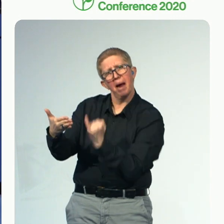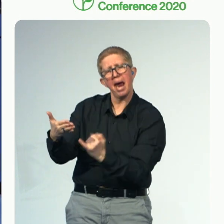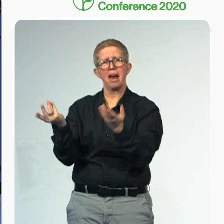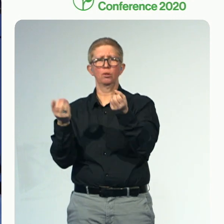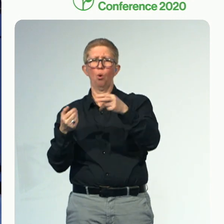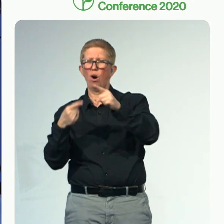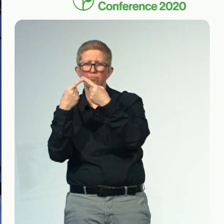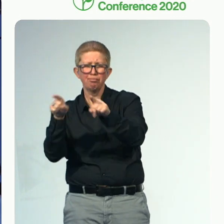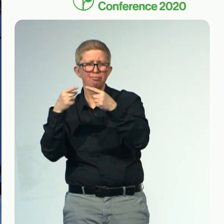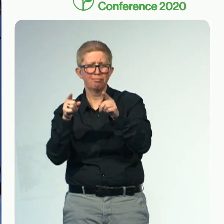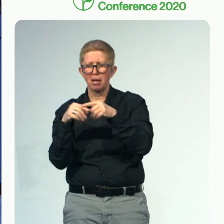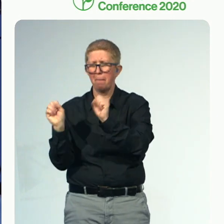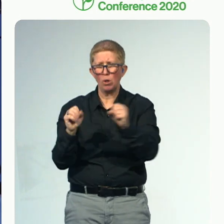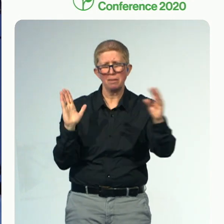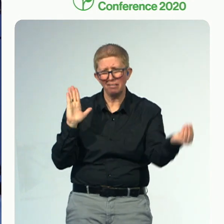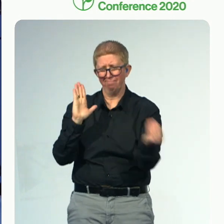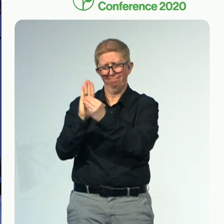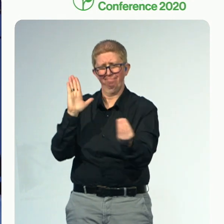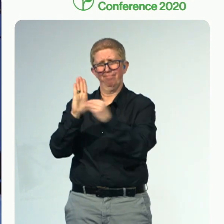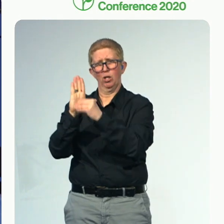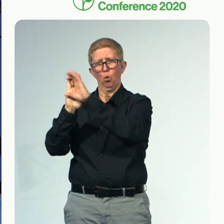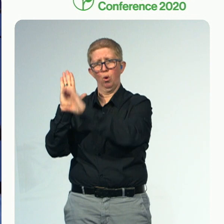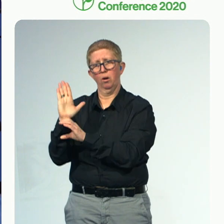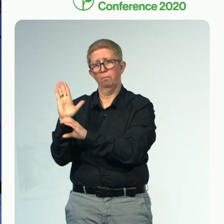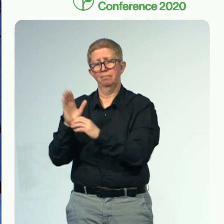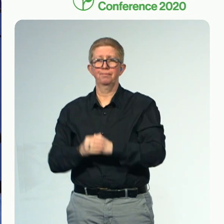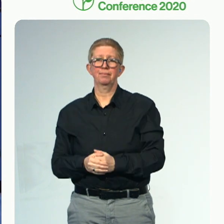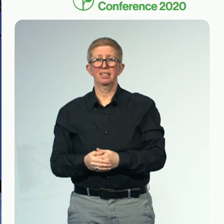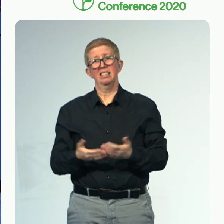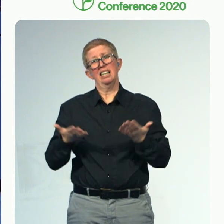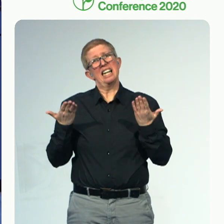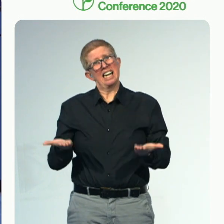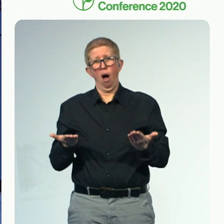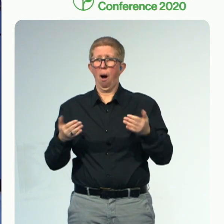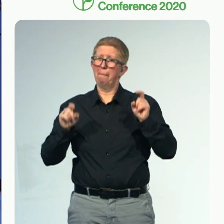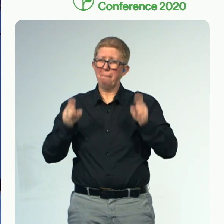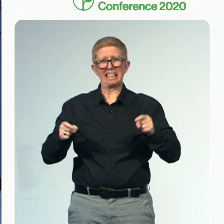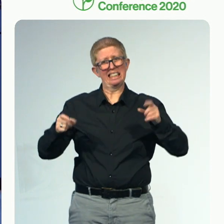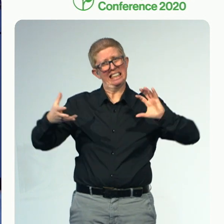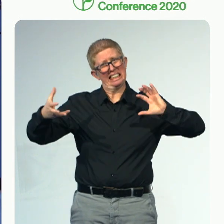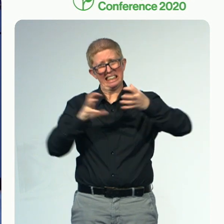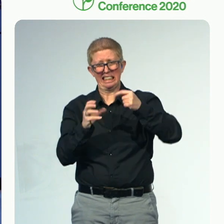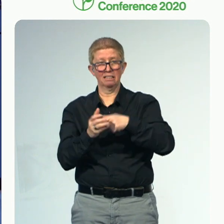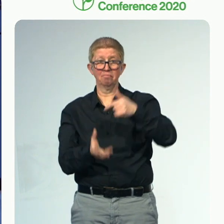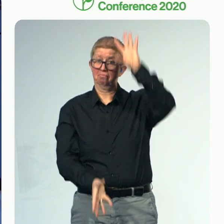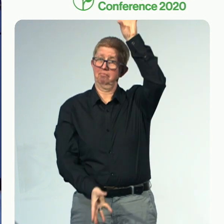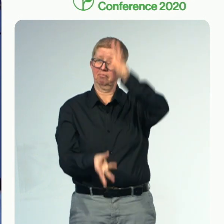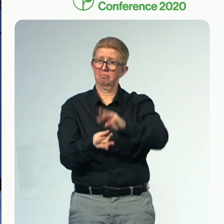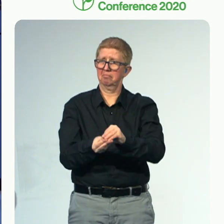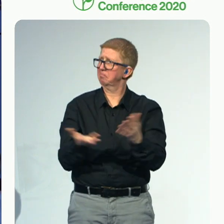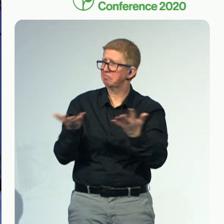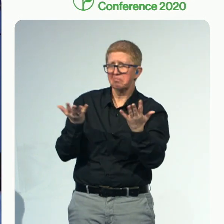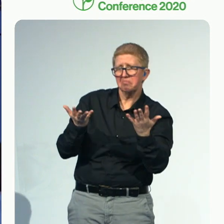you. So to a very brief in-between wrap-up, so what I got out of this discussion is when we look about